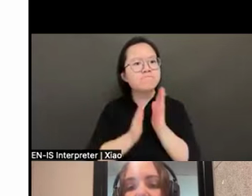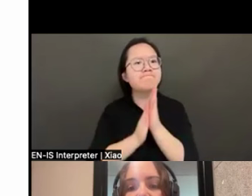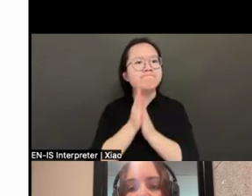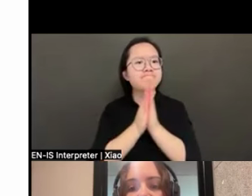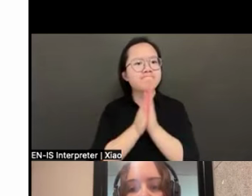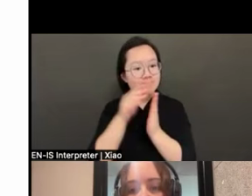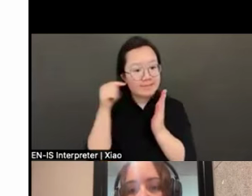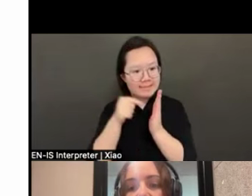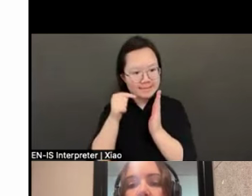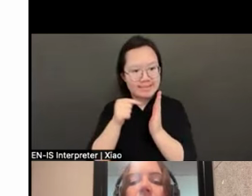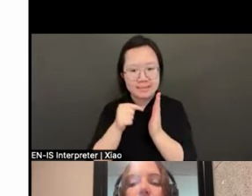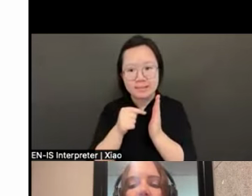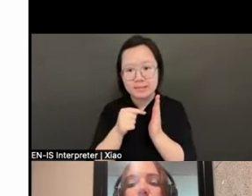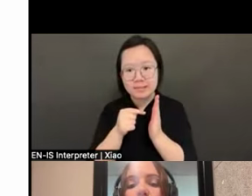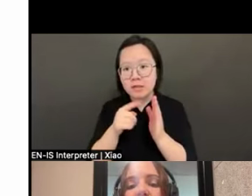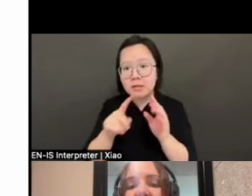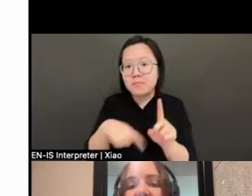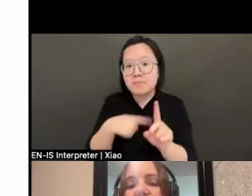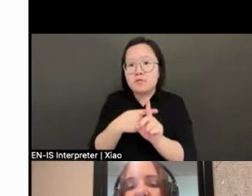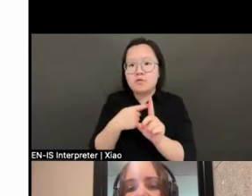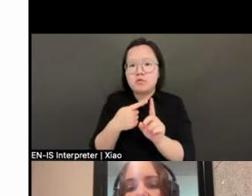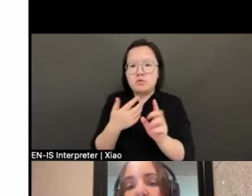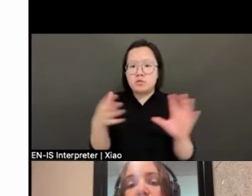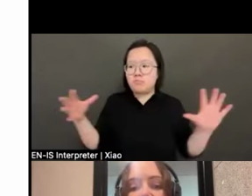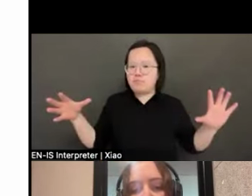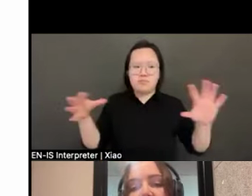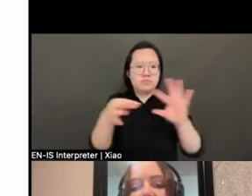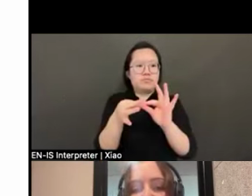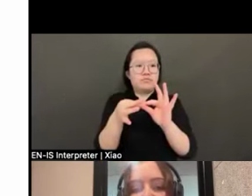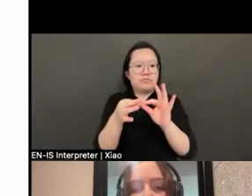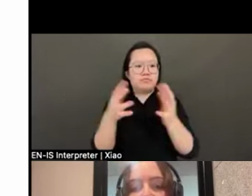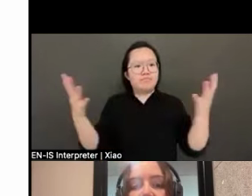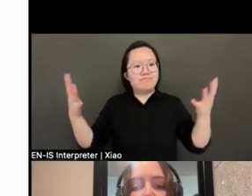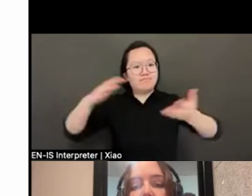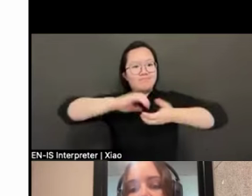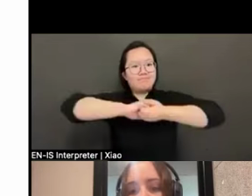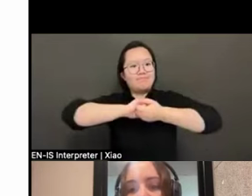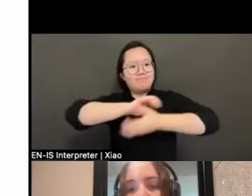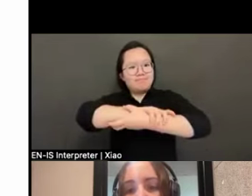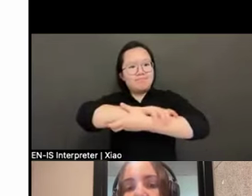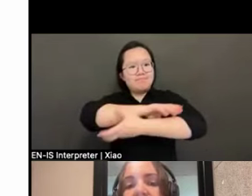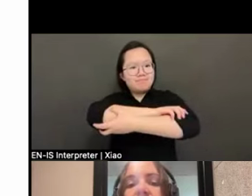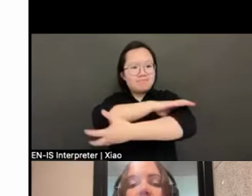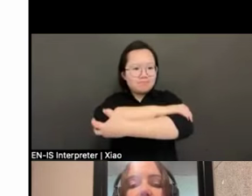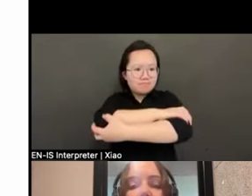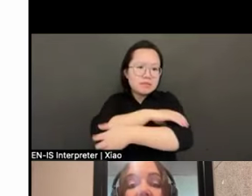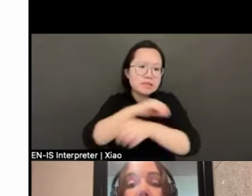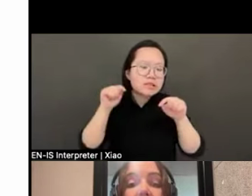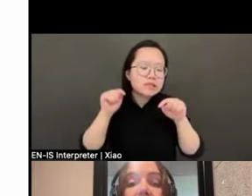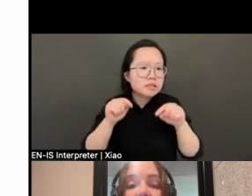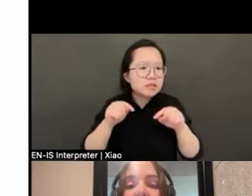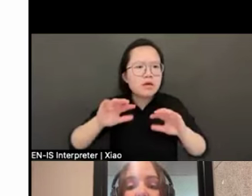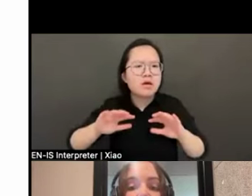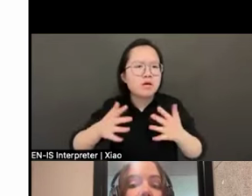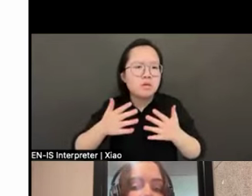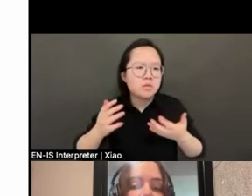genuine cross-continental partnership with all organizations contributing, learning, and sharing insights from the collaborative process. So really